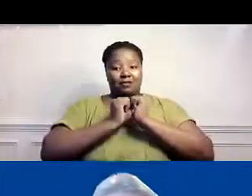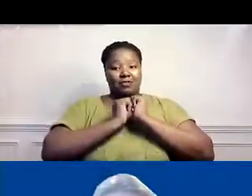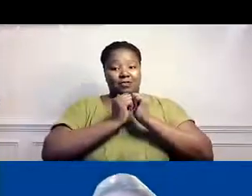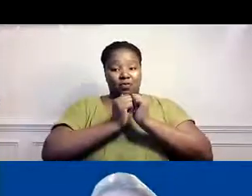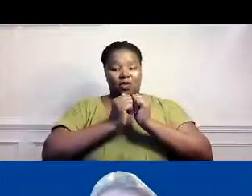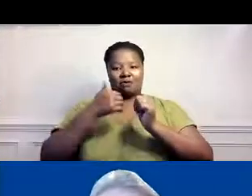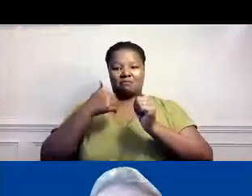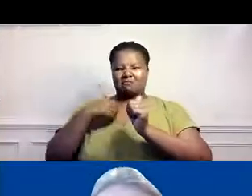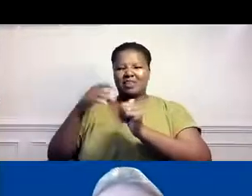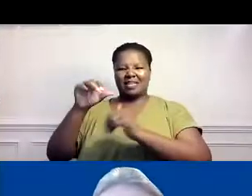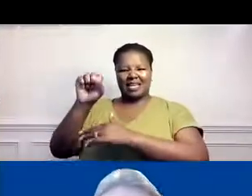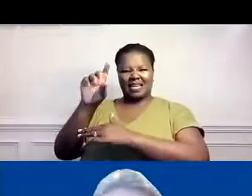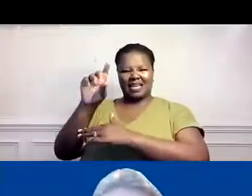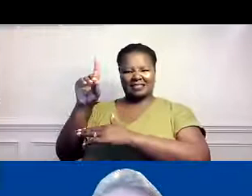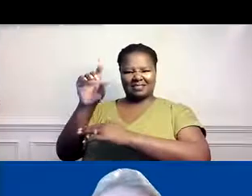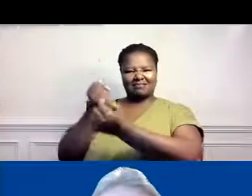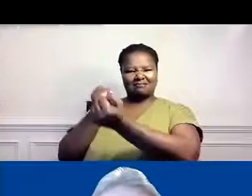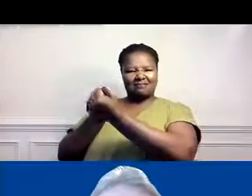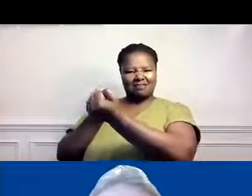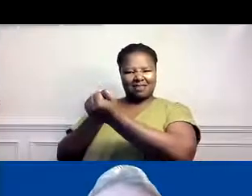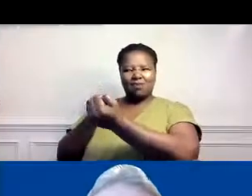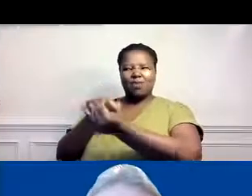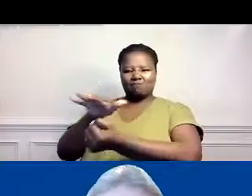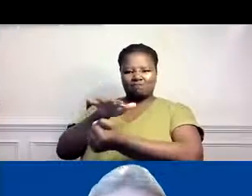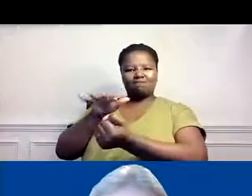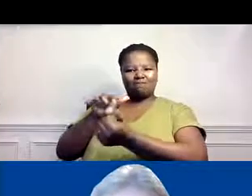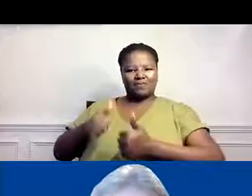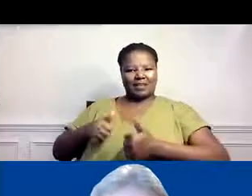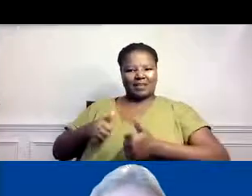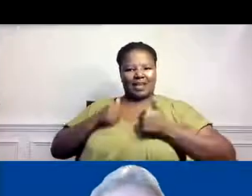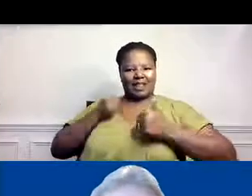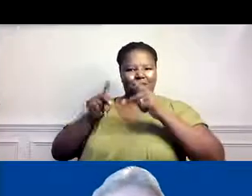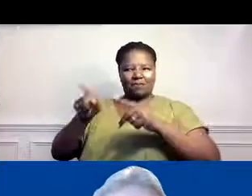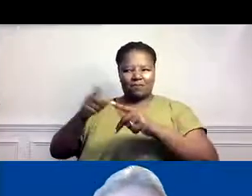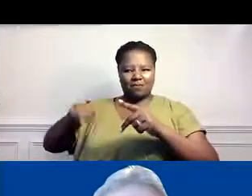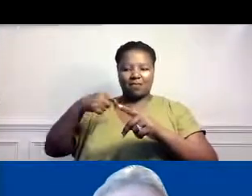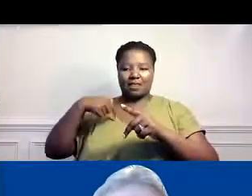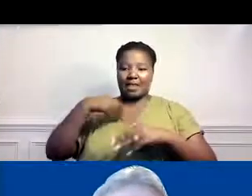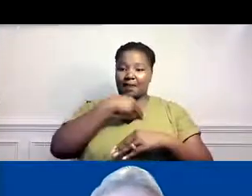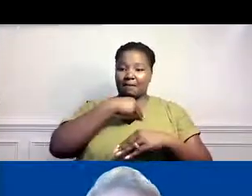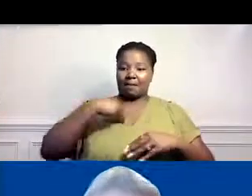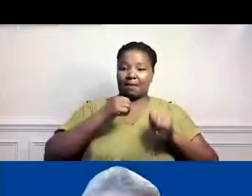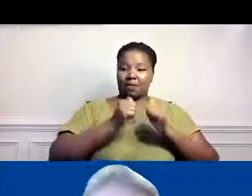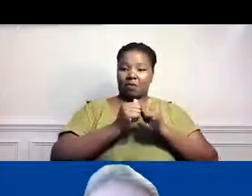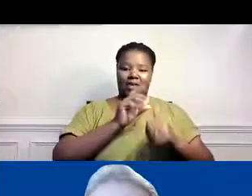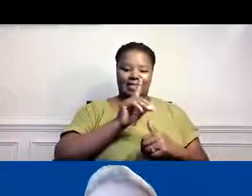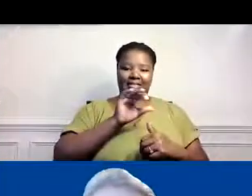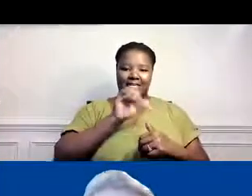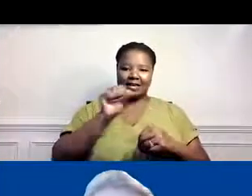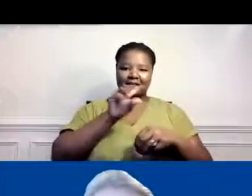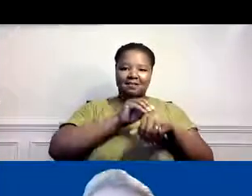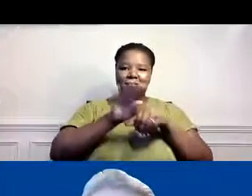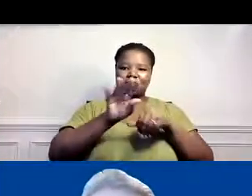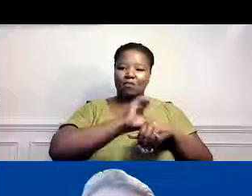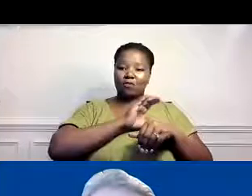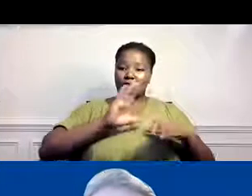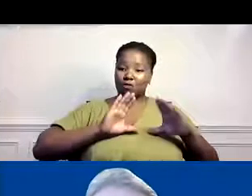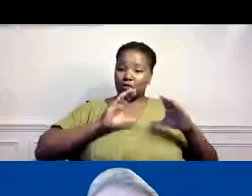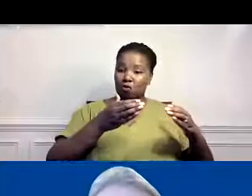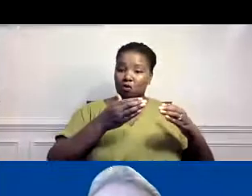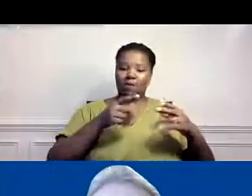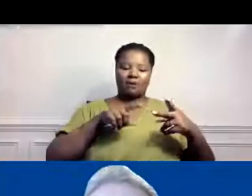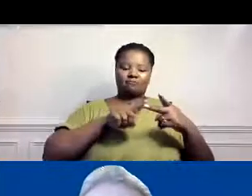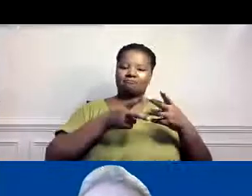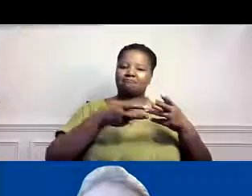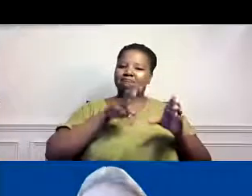do supported living, independent living, and day services. I'm also a member of the DDS Vaccine Advisory Committee and on the DS Task Force, and